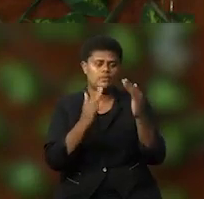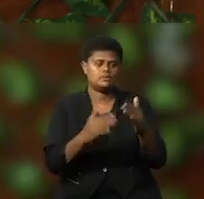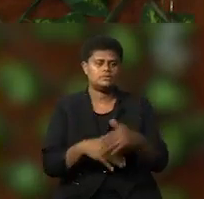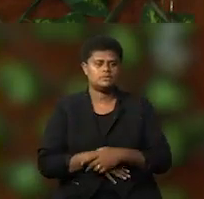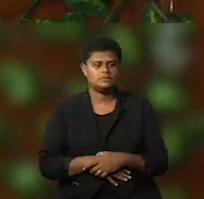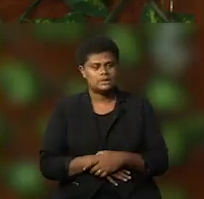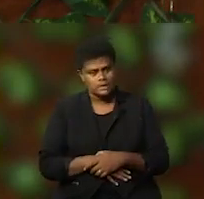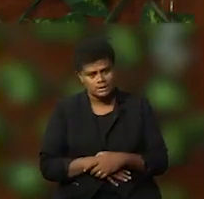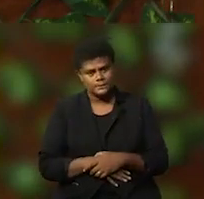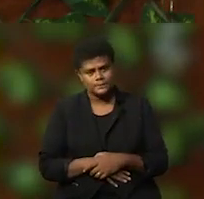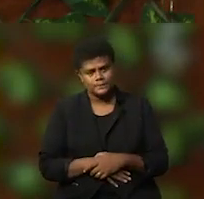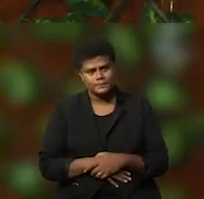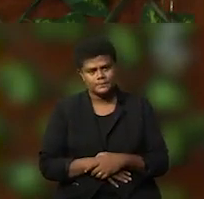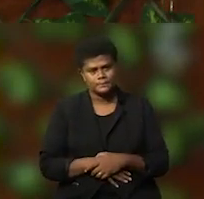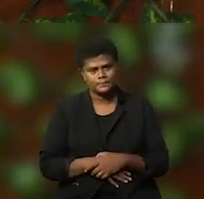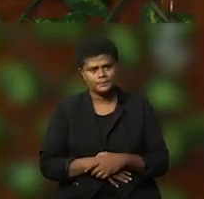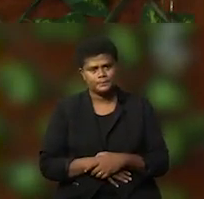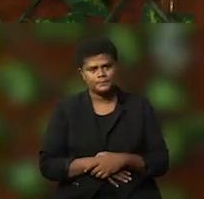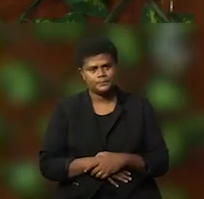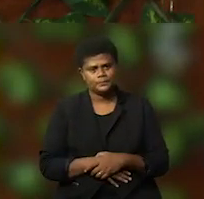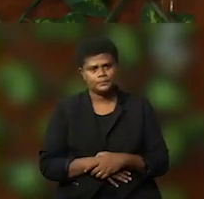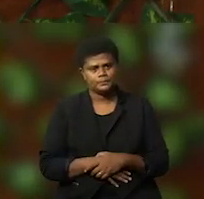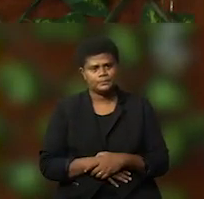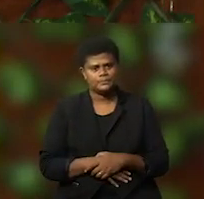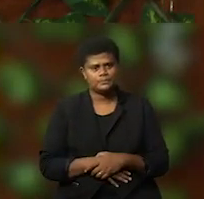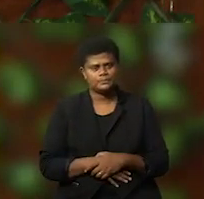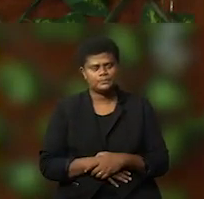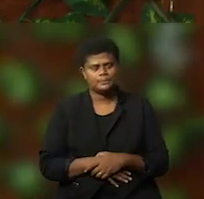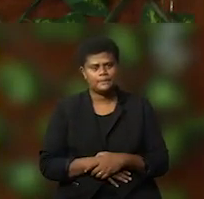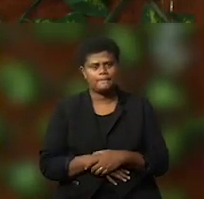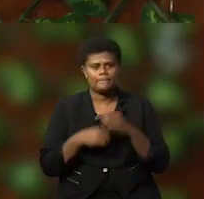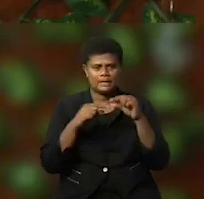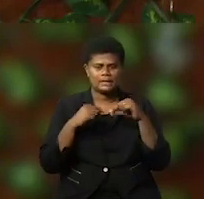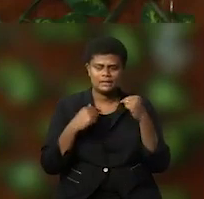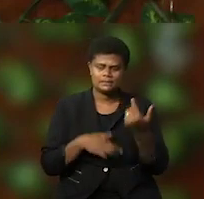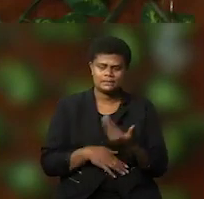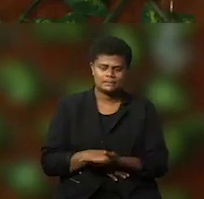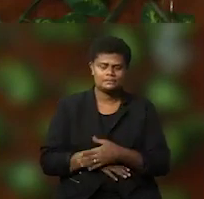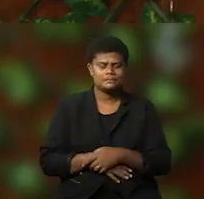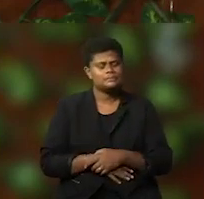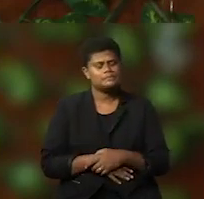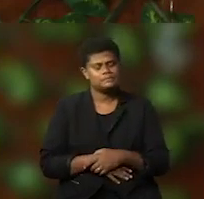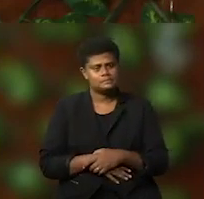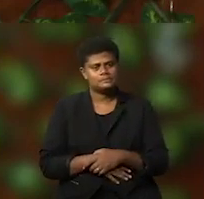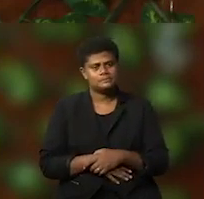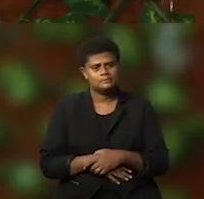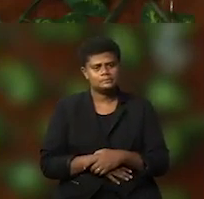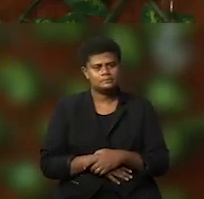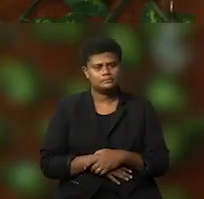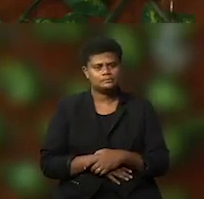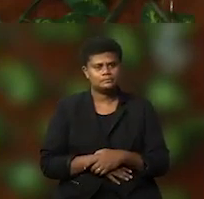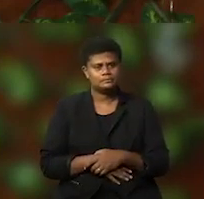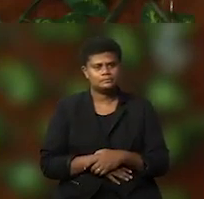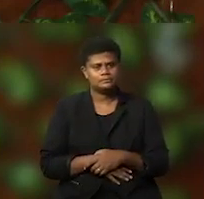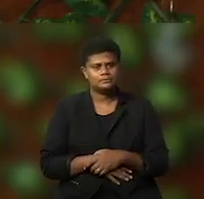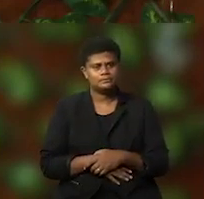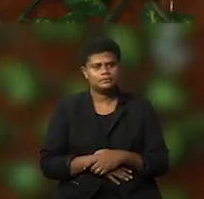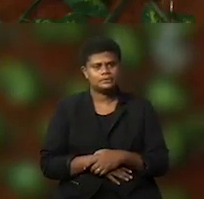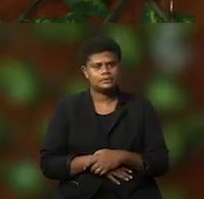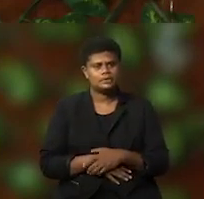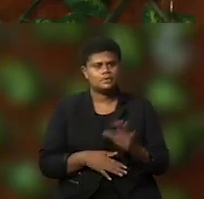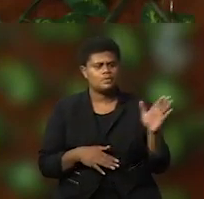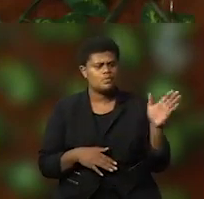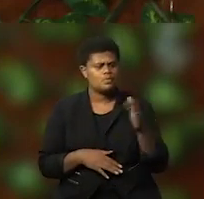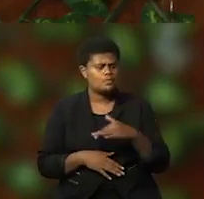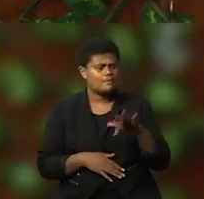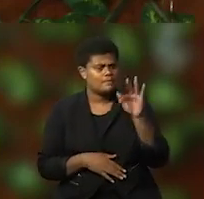and the heaven shakes. Certainly. And Talatala, what are the prophecies in the scripture assures us of God's ultimate triumph over